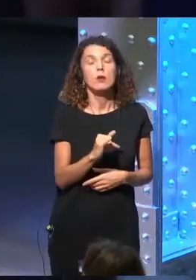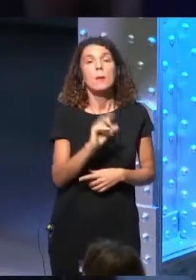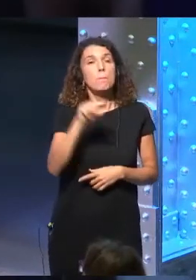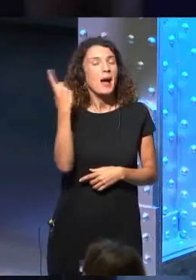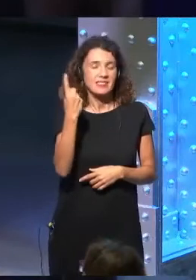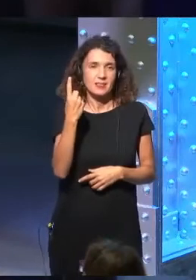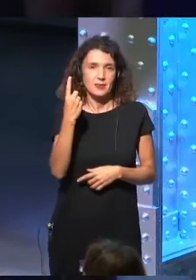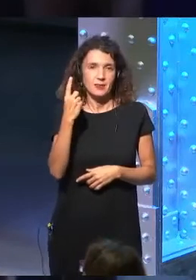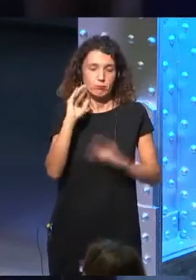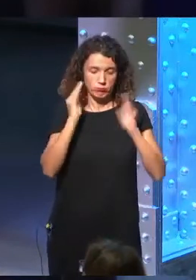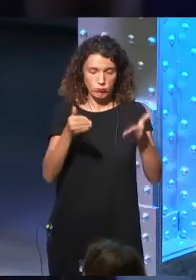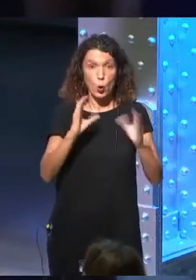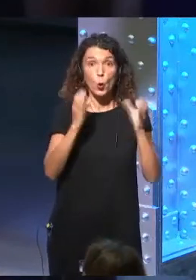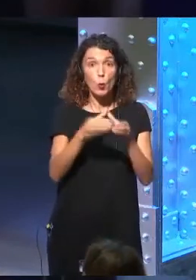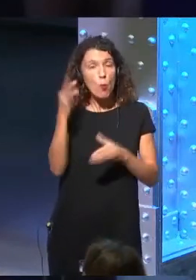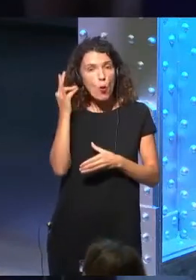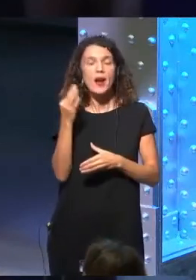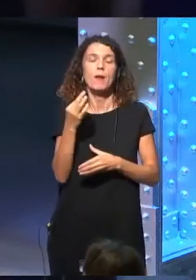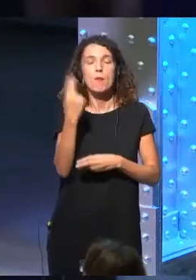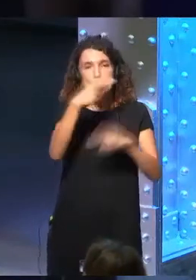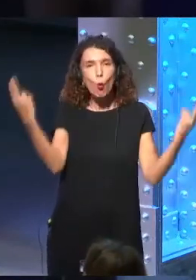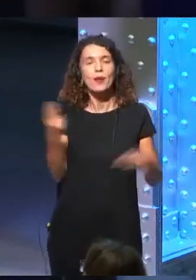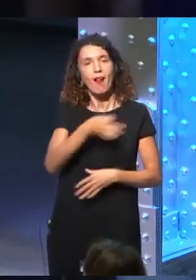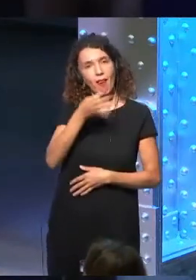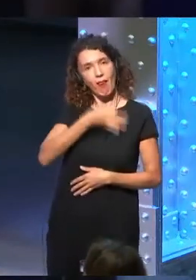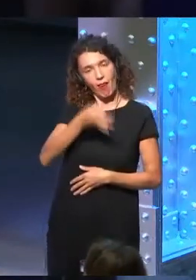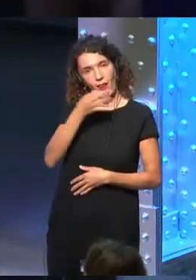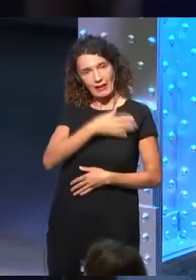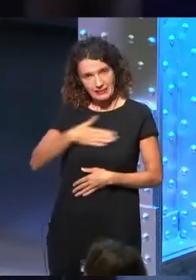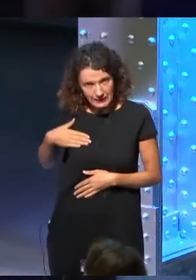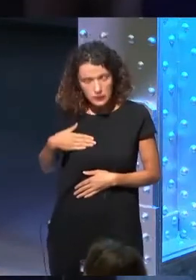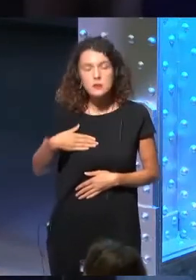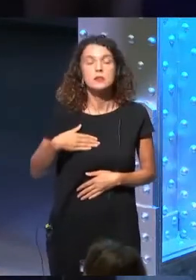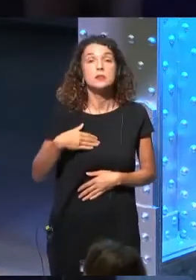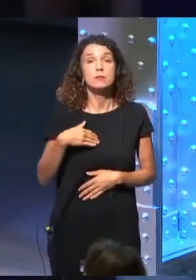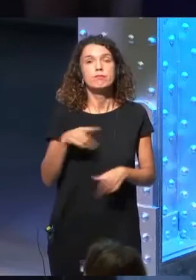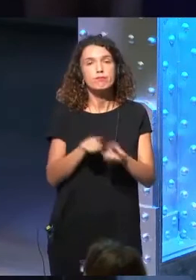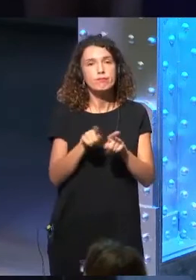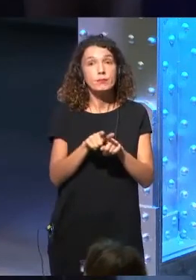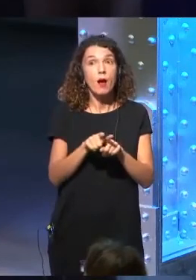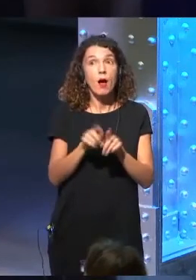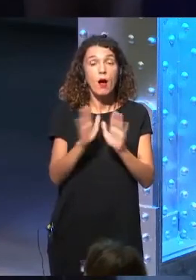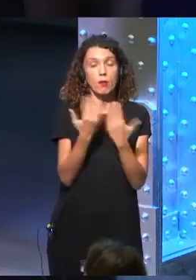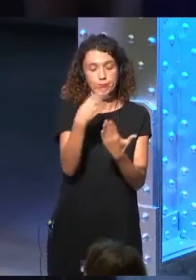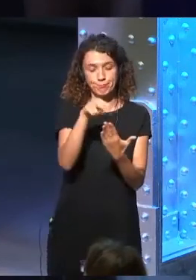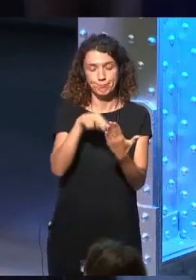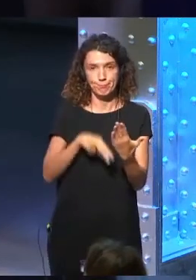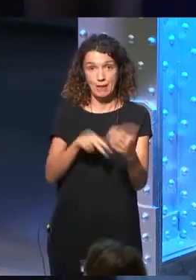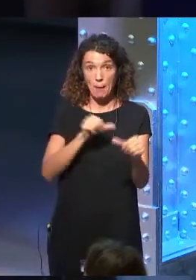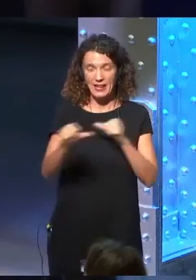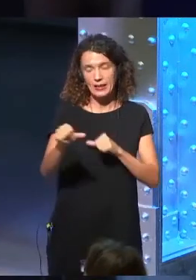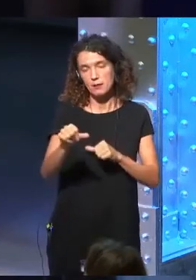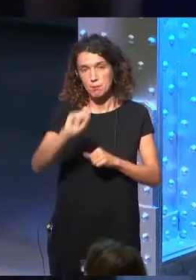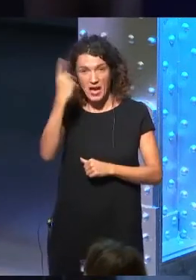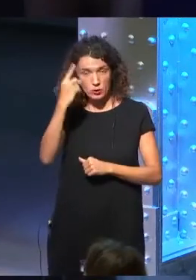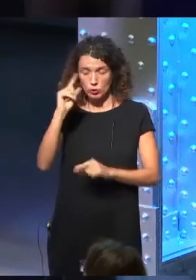decide to speak out in the public sphere. And from what I have received and read, it targets women's